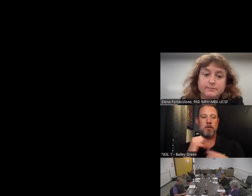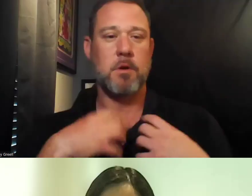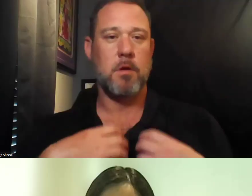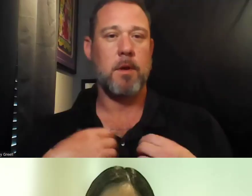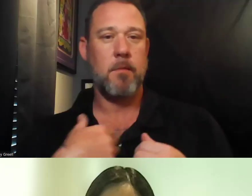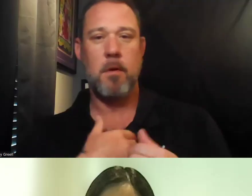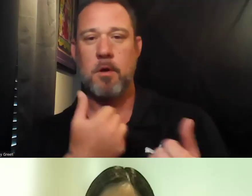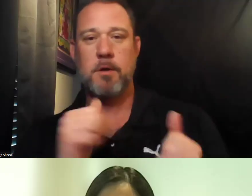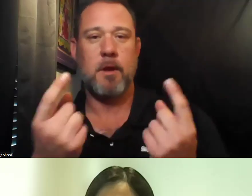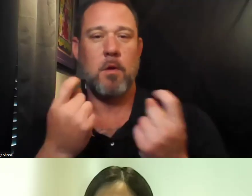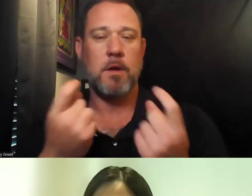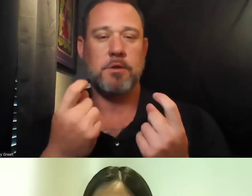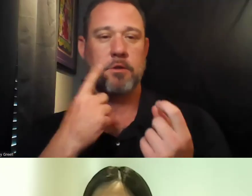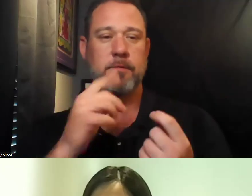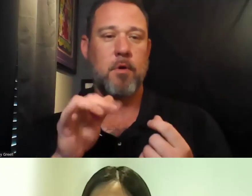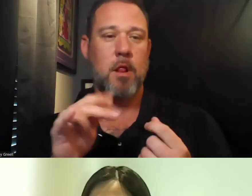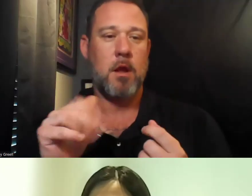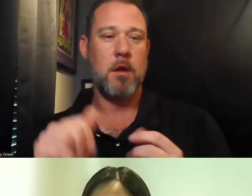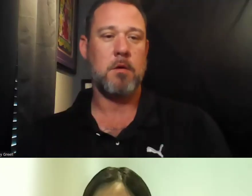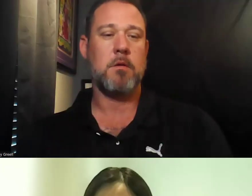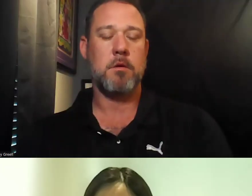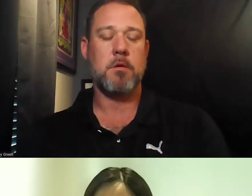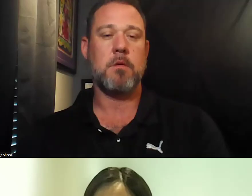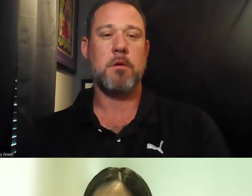do you have any questions for Elena at this time?